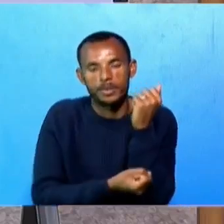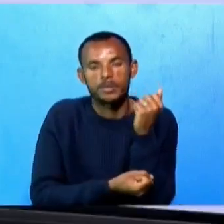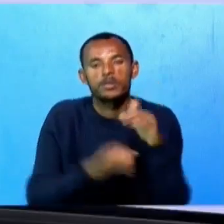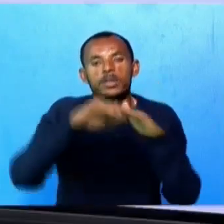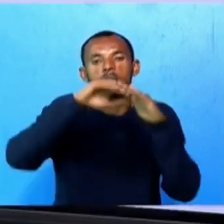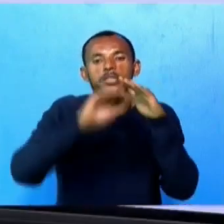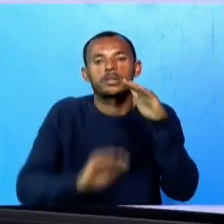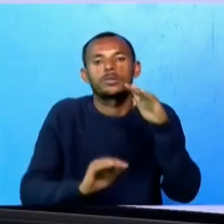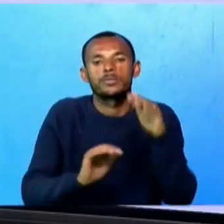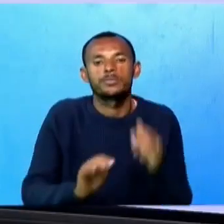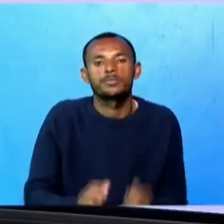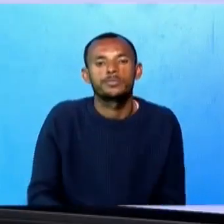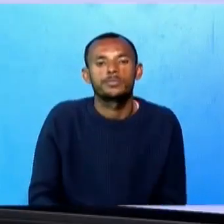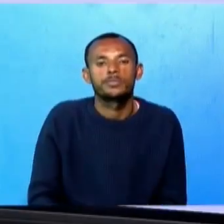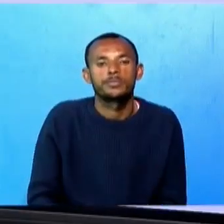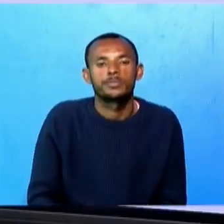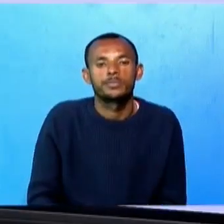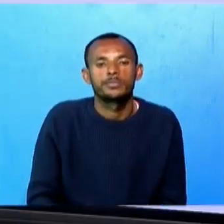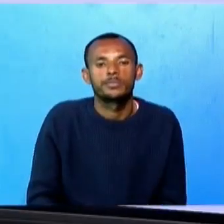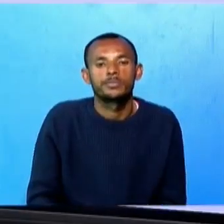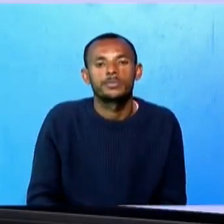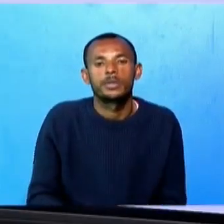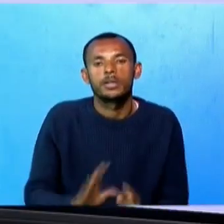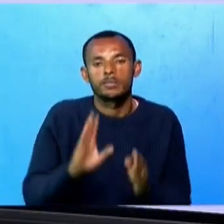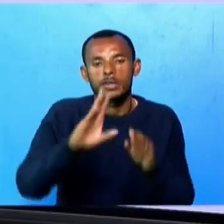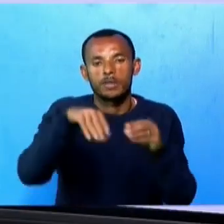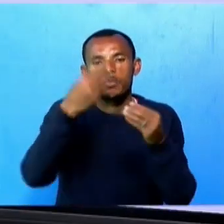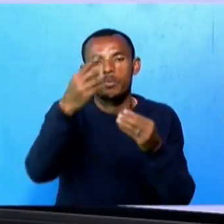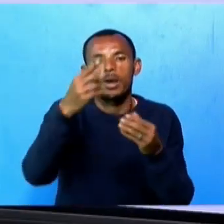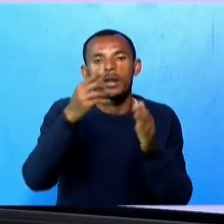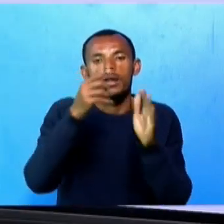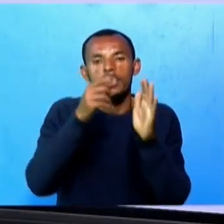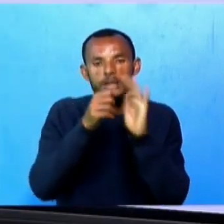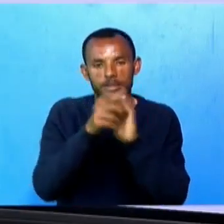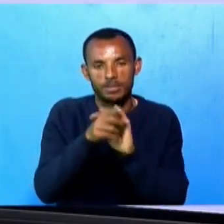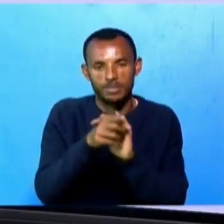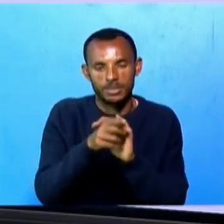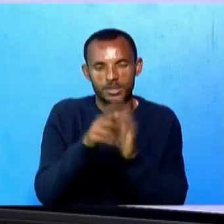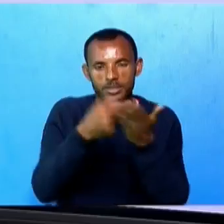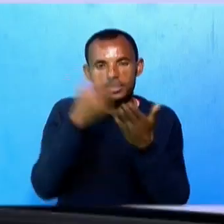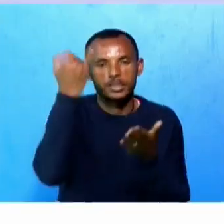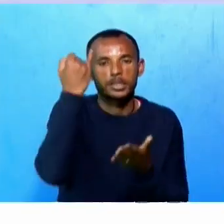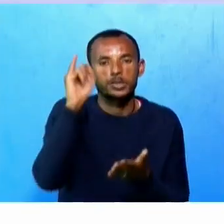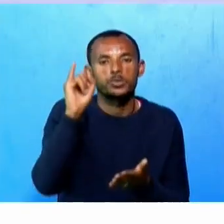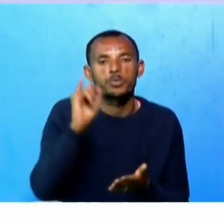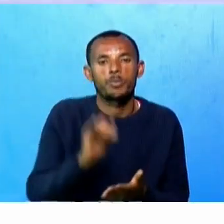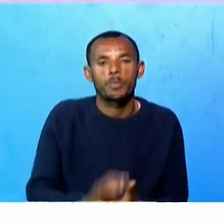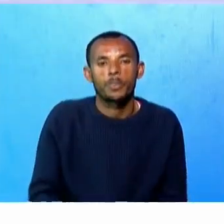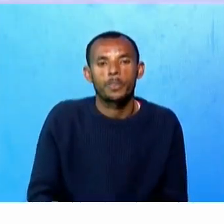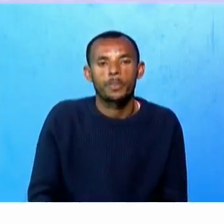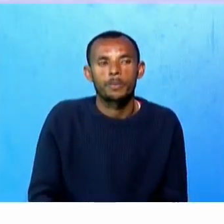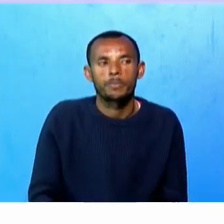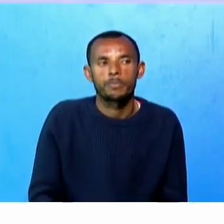discount, okay? Let me give you one more example on this issue.